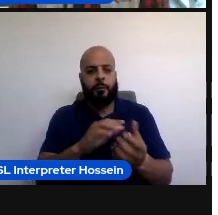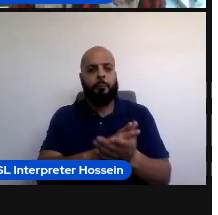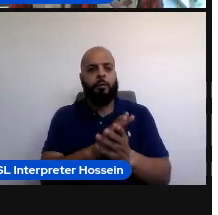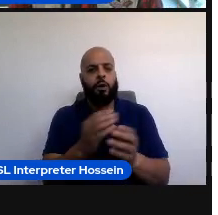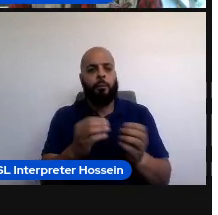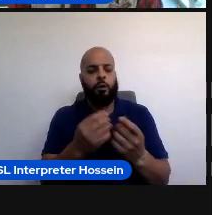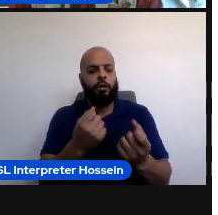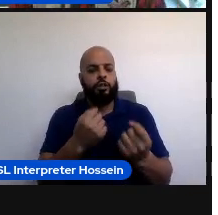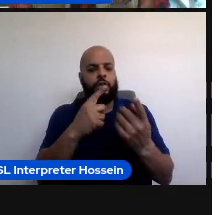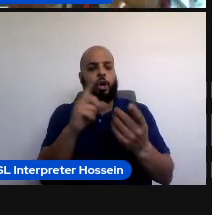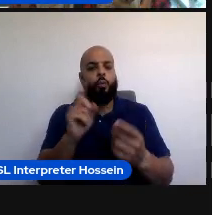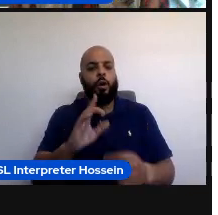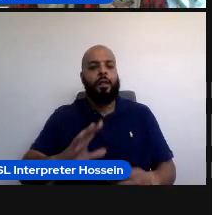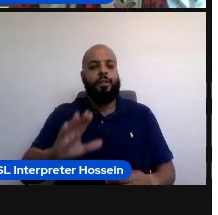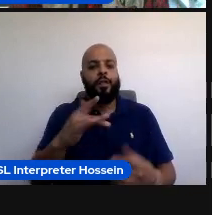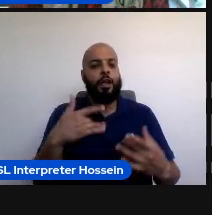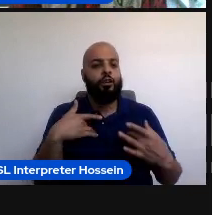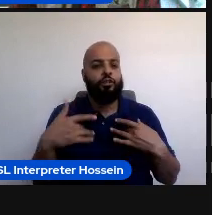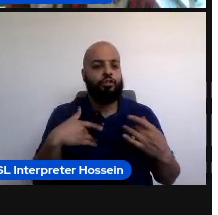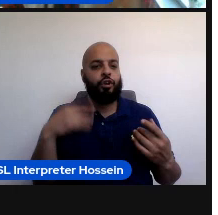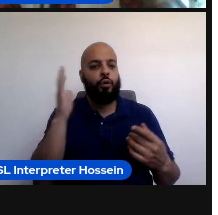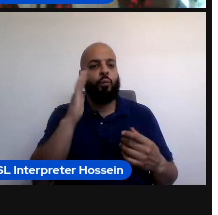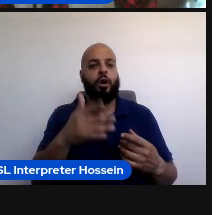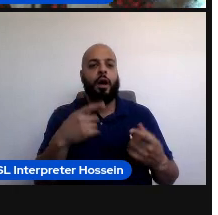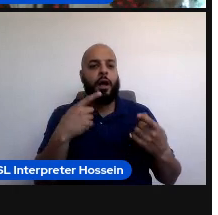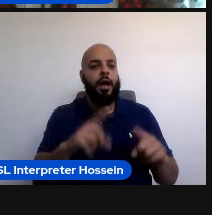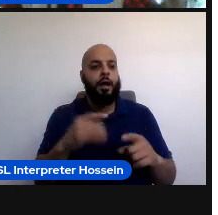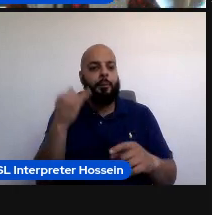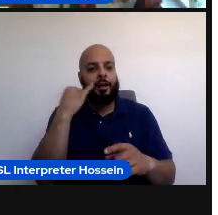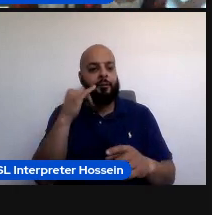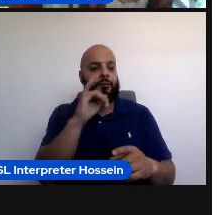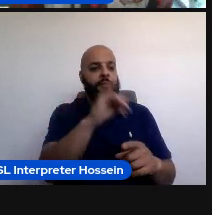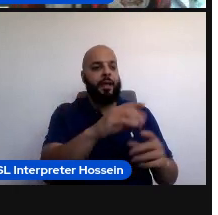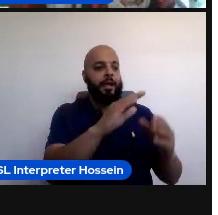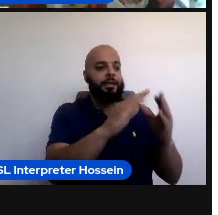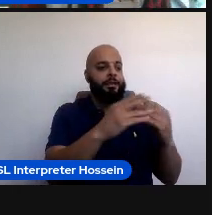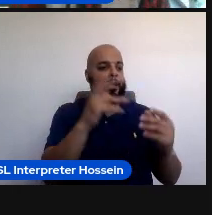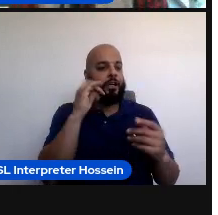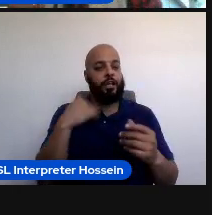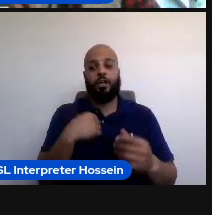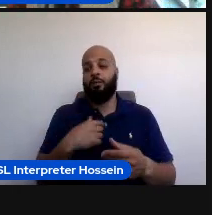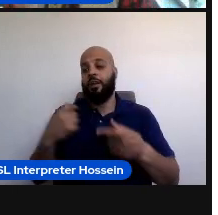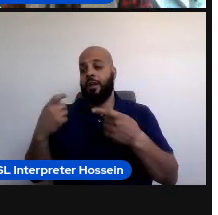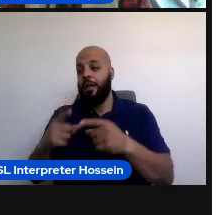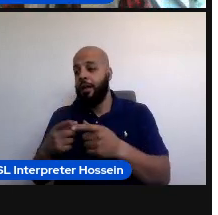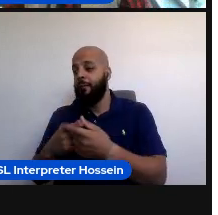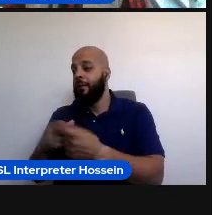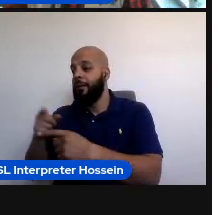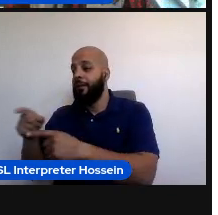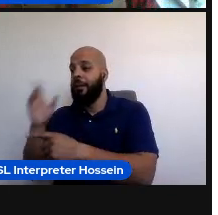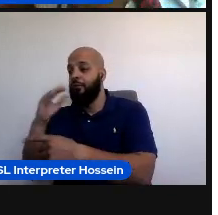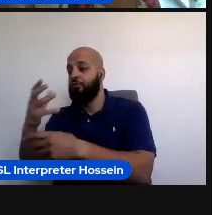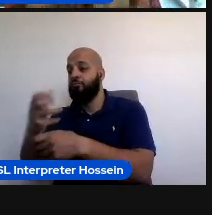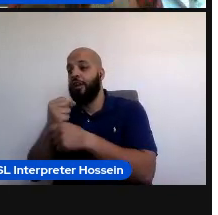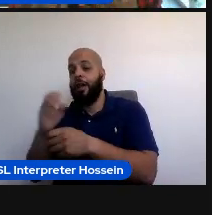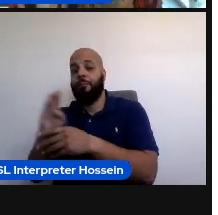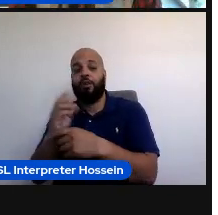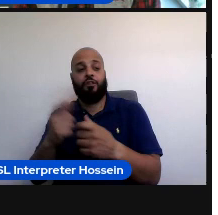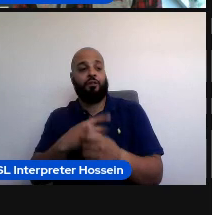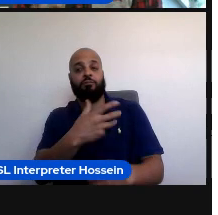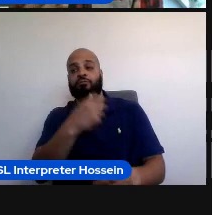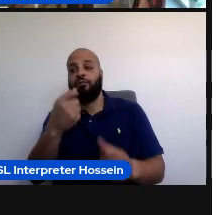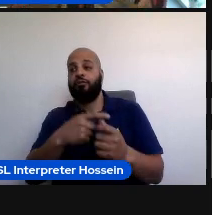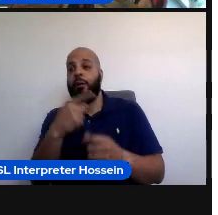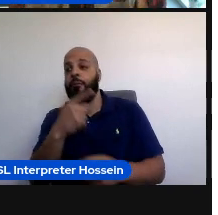where they were concerned about, well, what's going to happen if this town hears about what we got going on? Are they going to try to take business away from us? I mean, it was